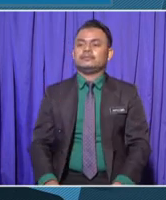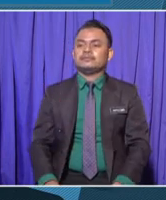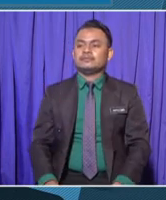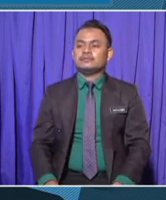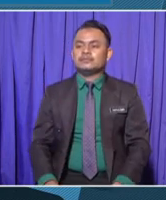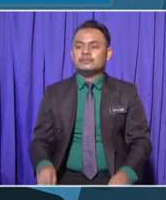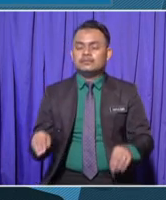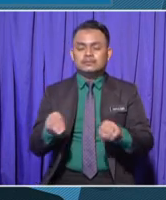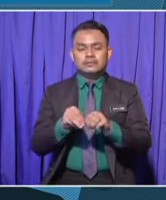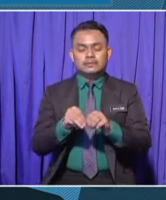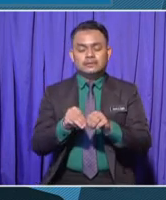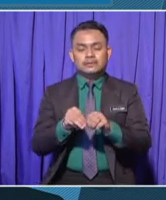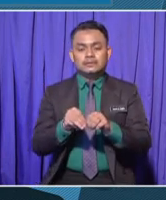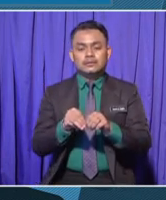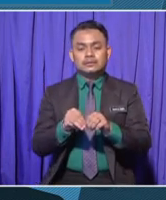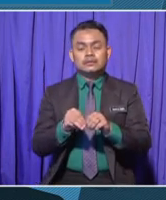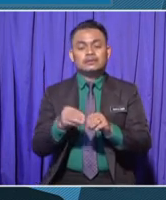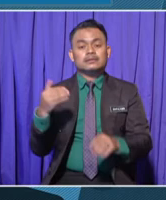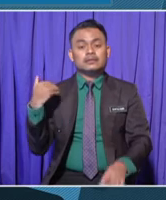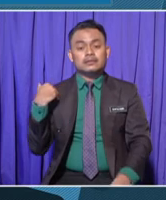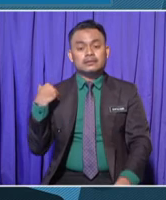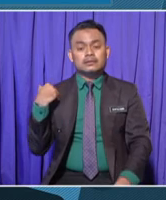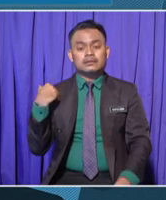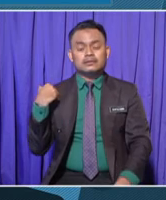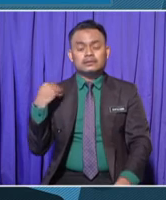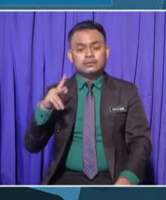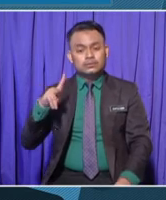Magnets also have the different strengths.